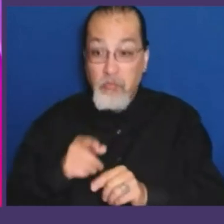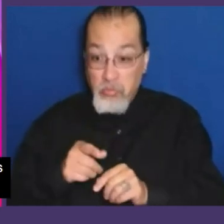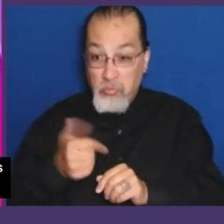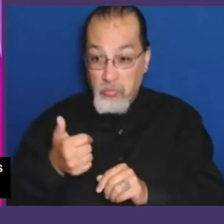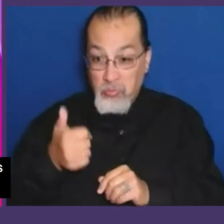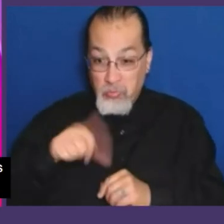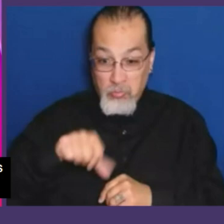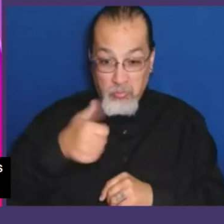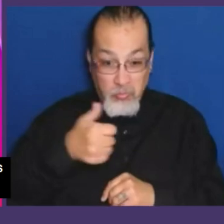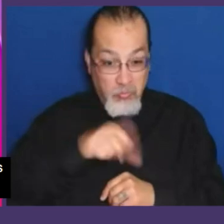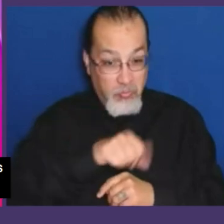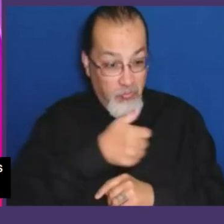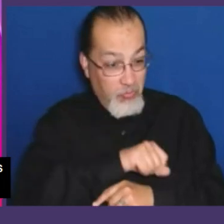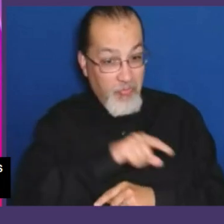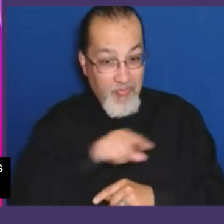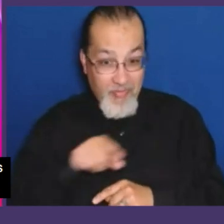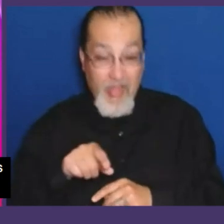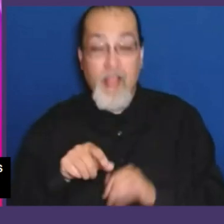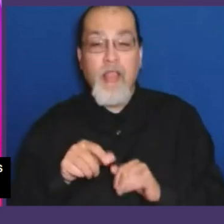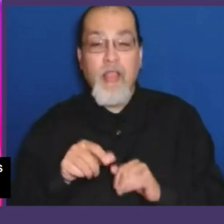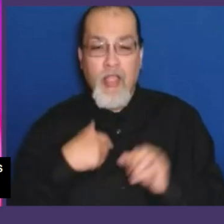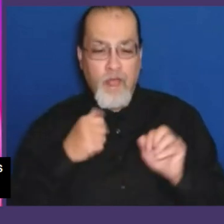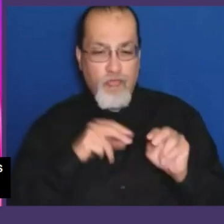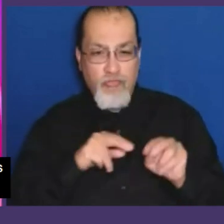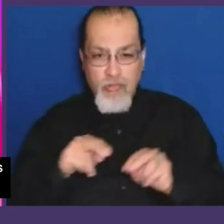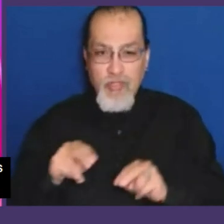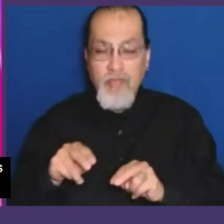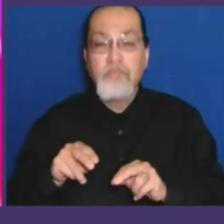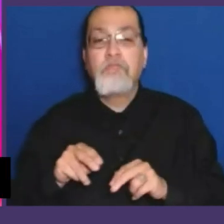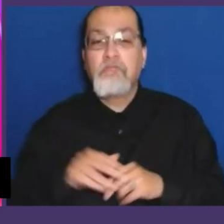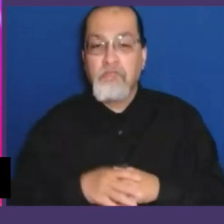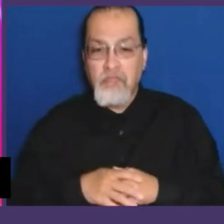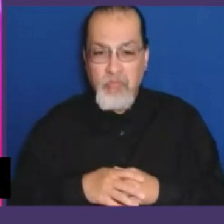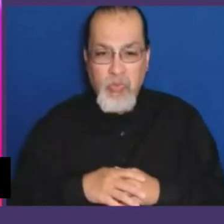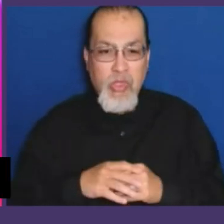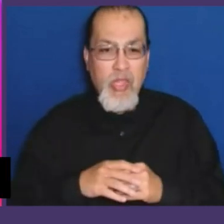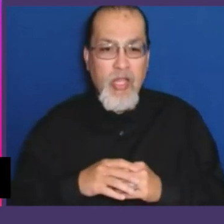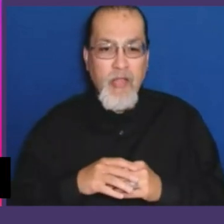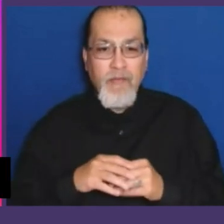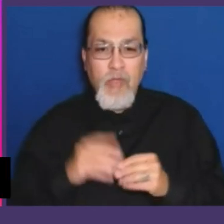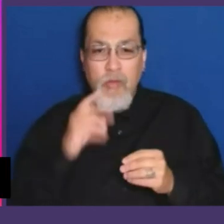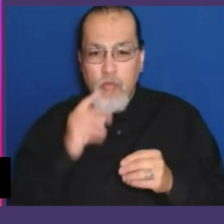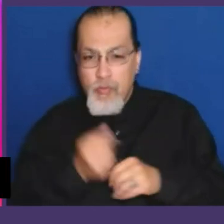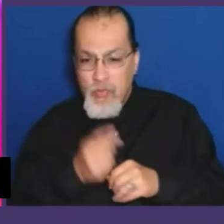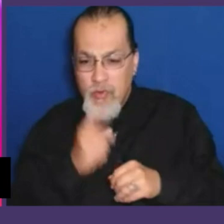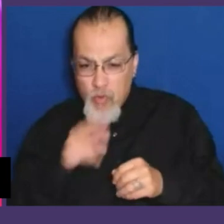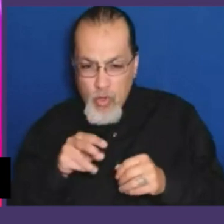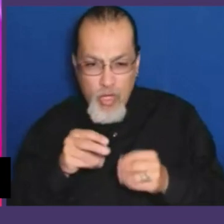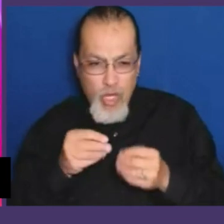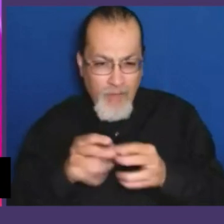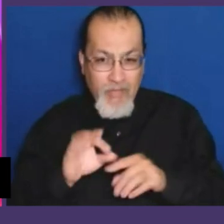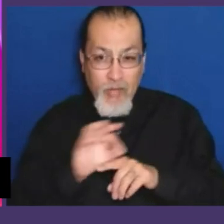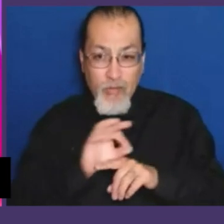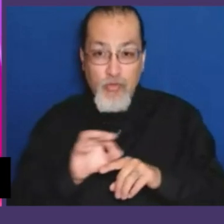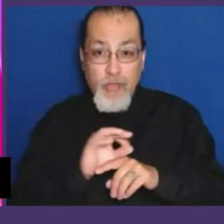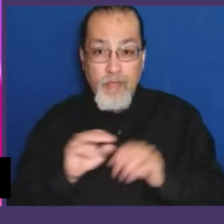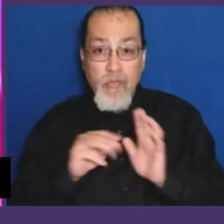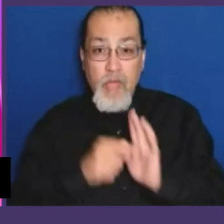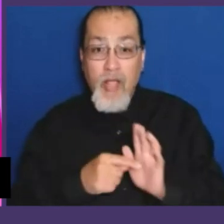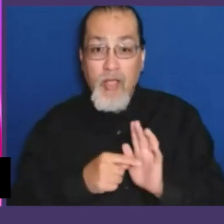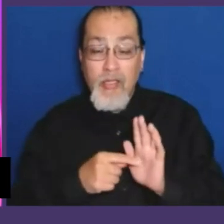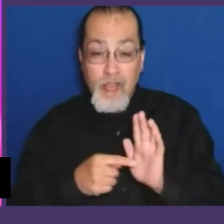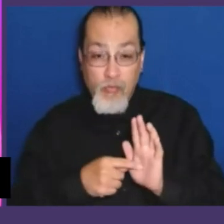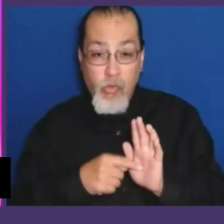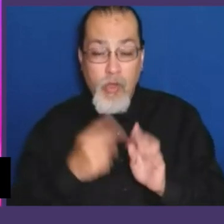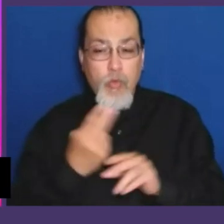currently training on the yellow tokens, and we are weighing the language modeling objective by the rewards indicated by the